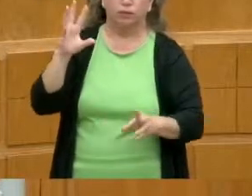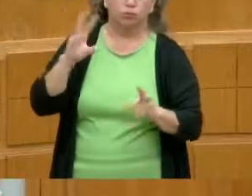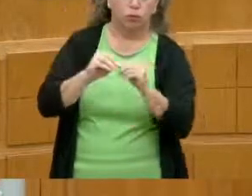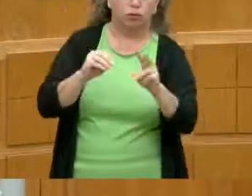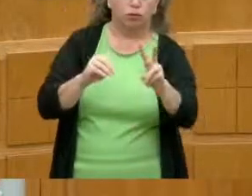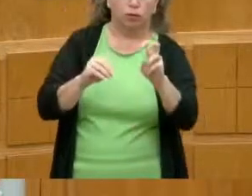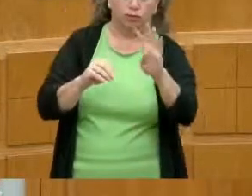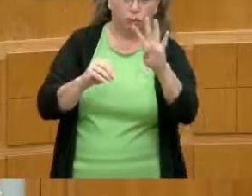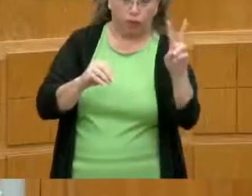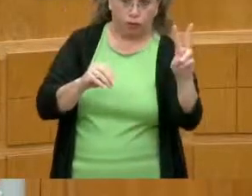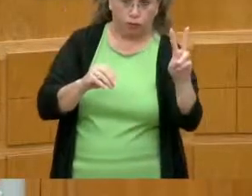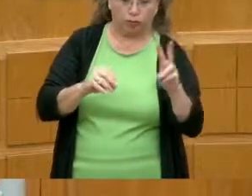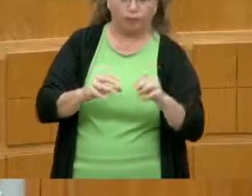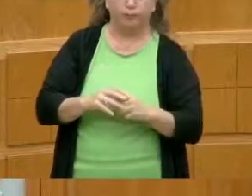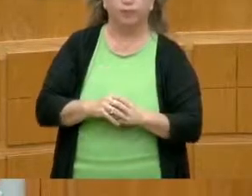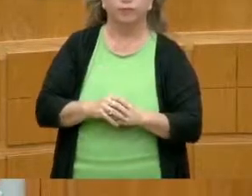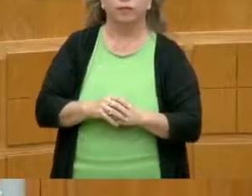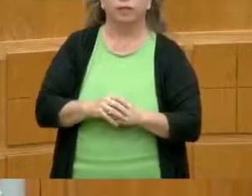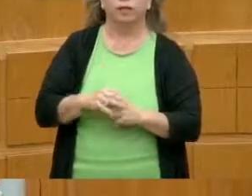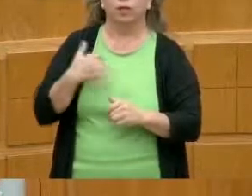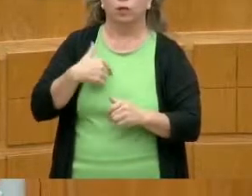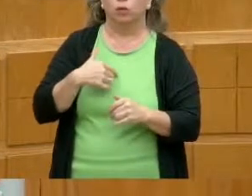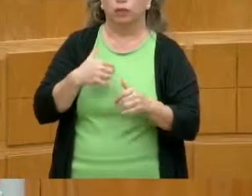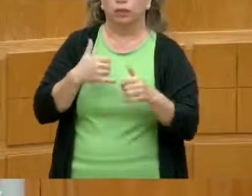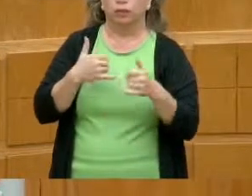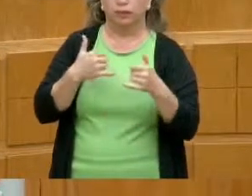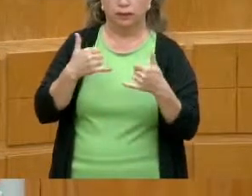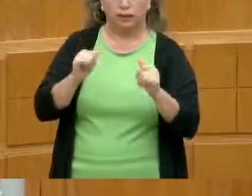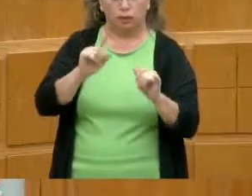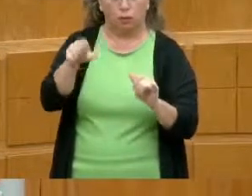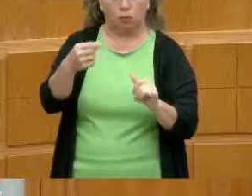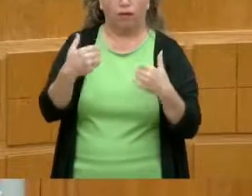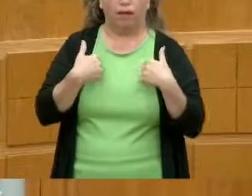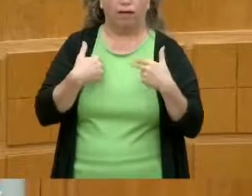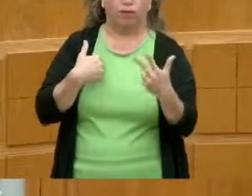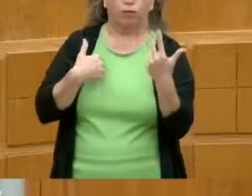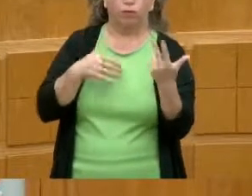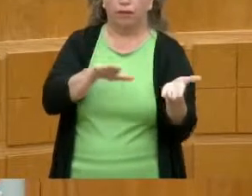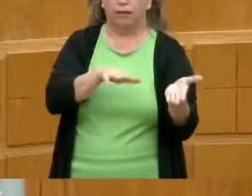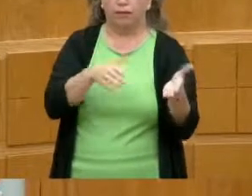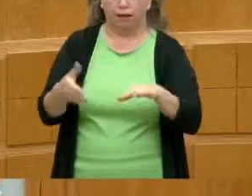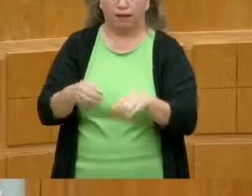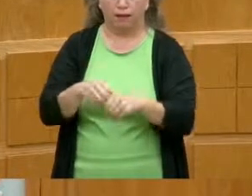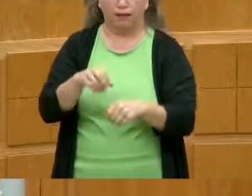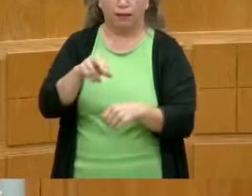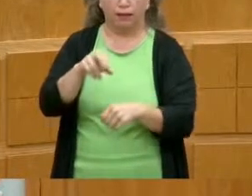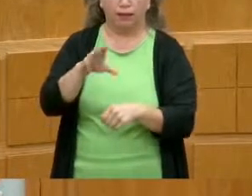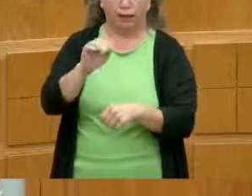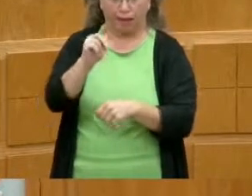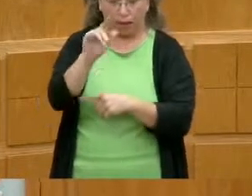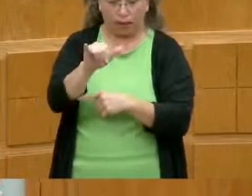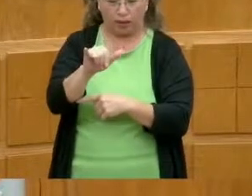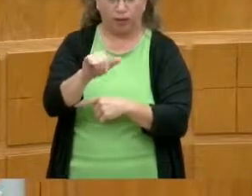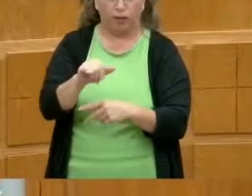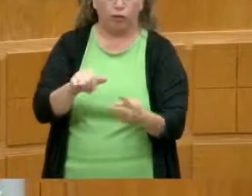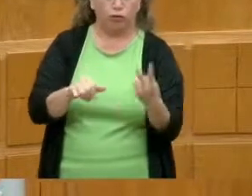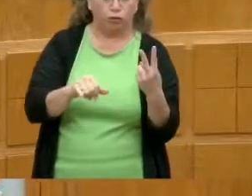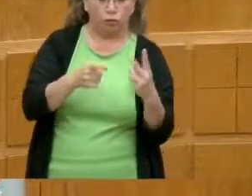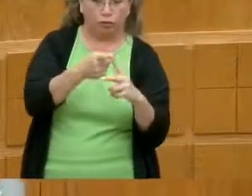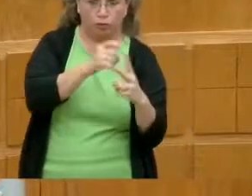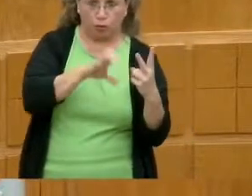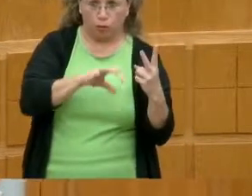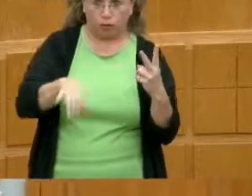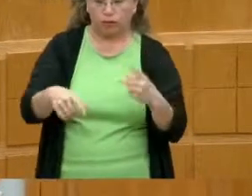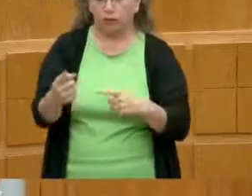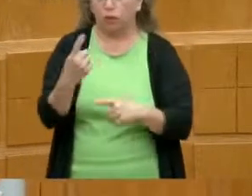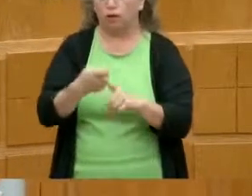cases. We still are tracking 3 deaths in Nueces County, and that includes 2 in Corpus Christi and 1 in Robstown.